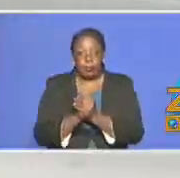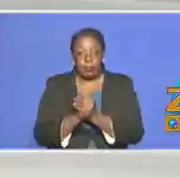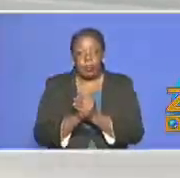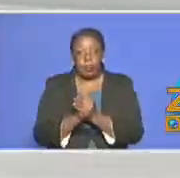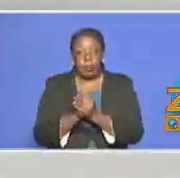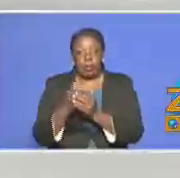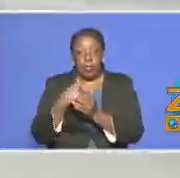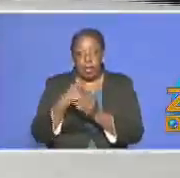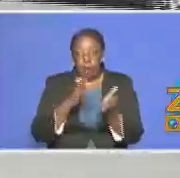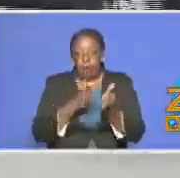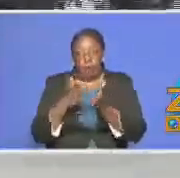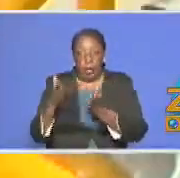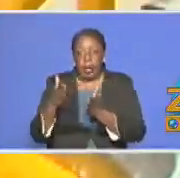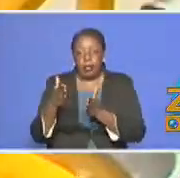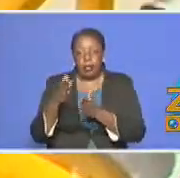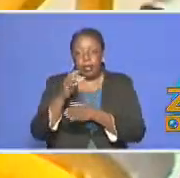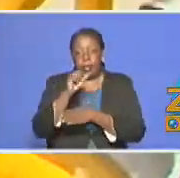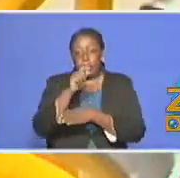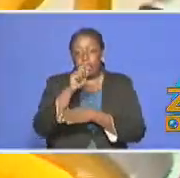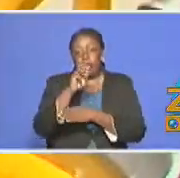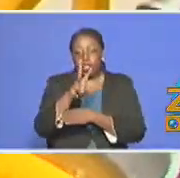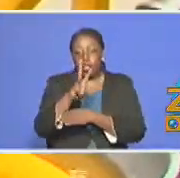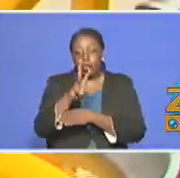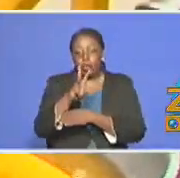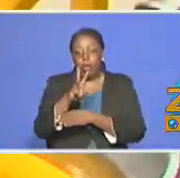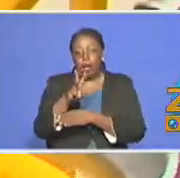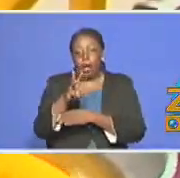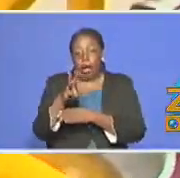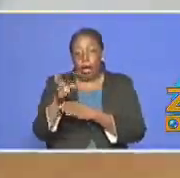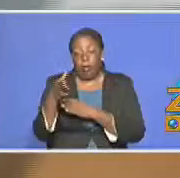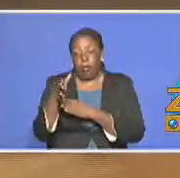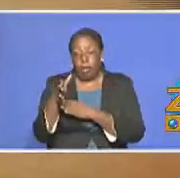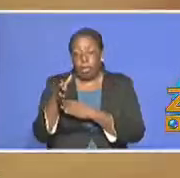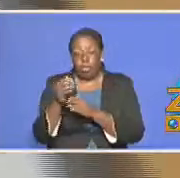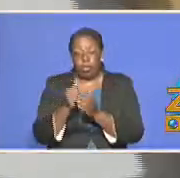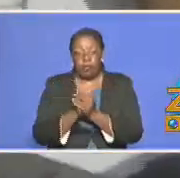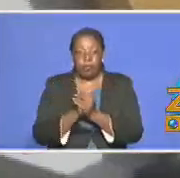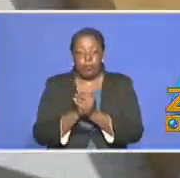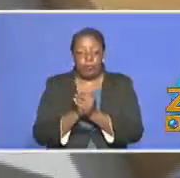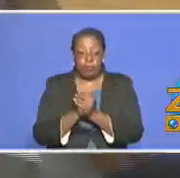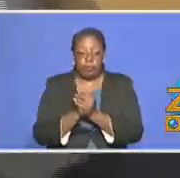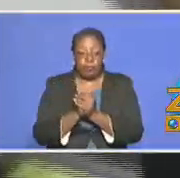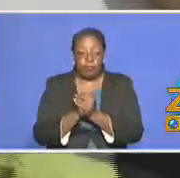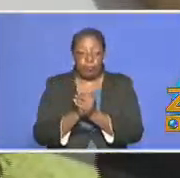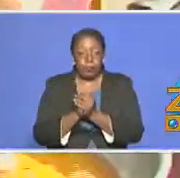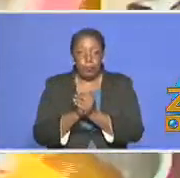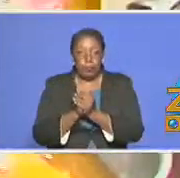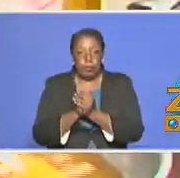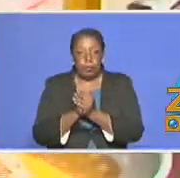some nice Bahamian stew fish we got. First of all, I'm going to fry my fish off.